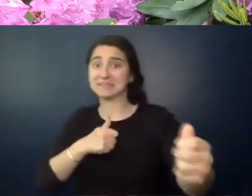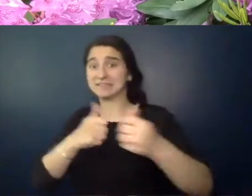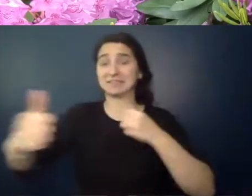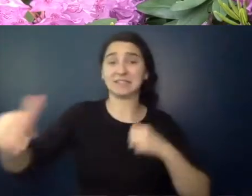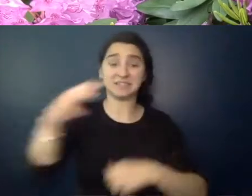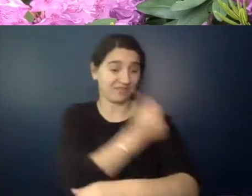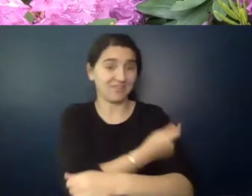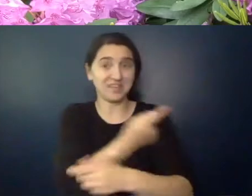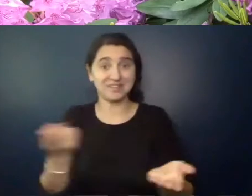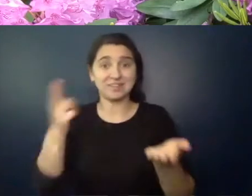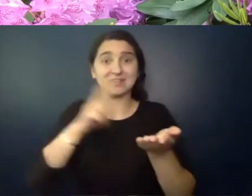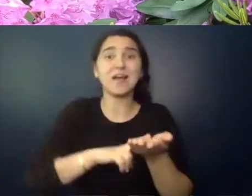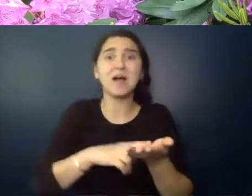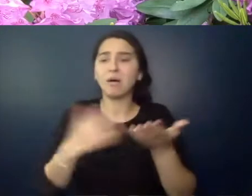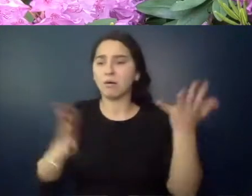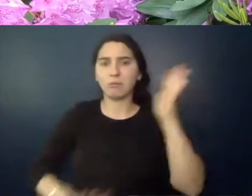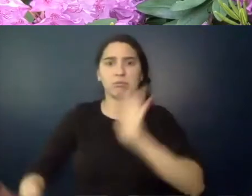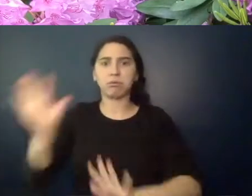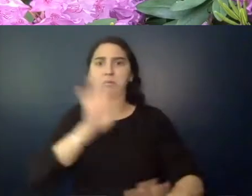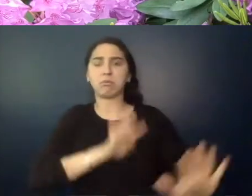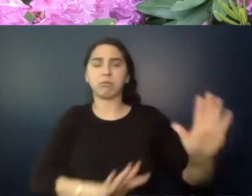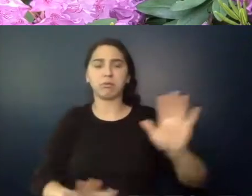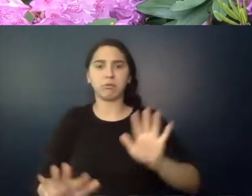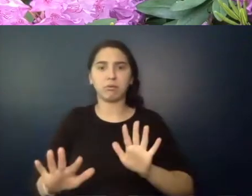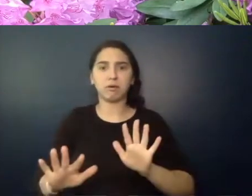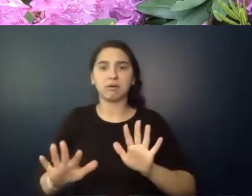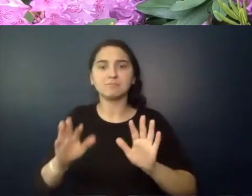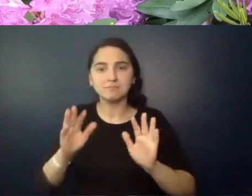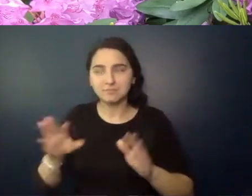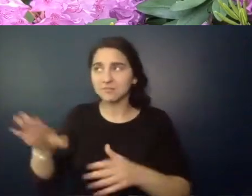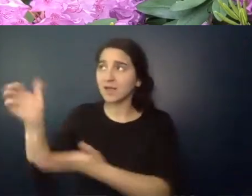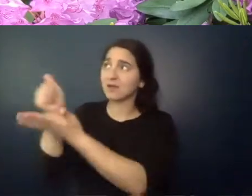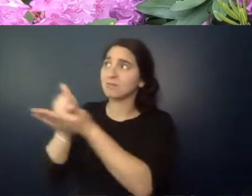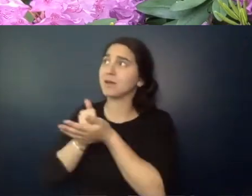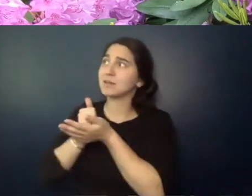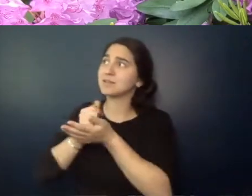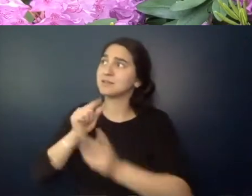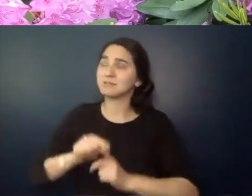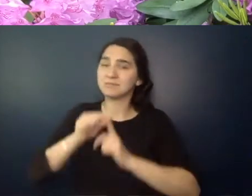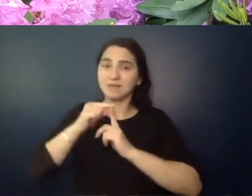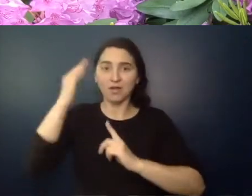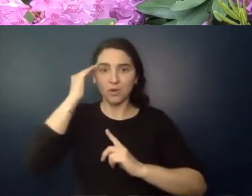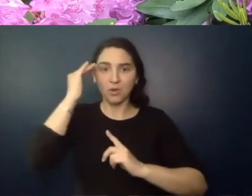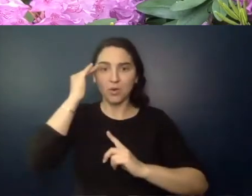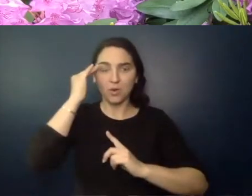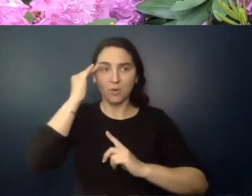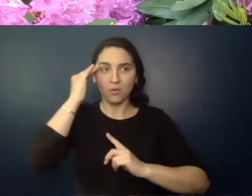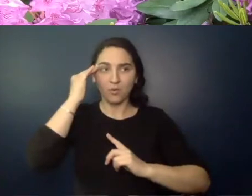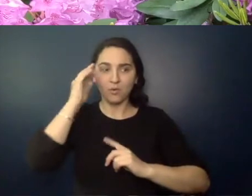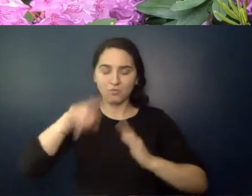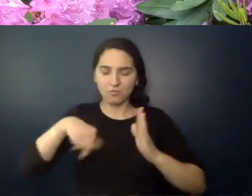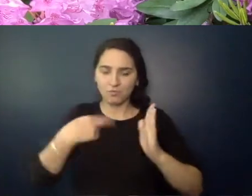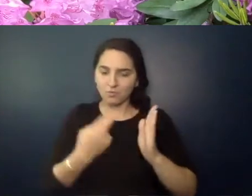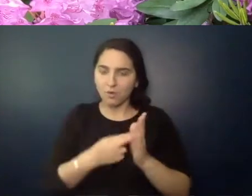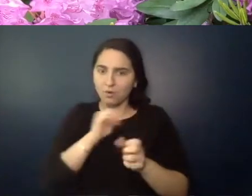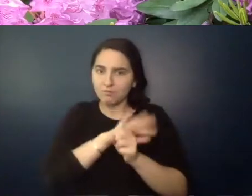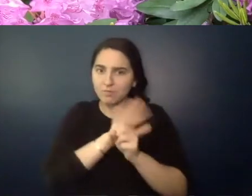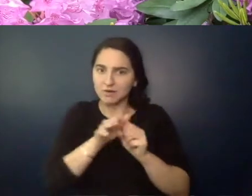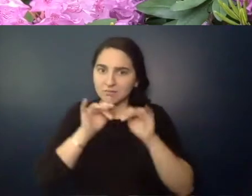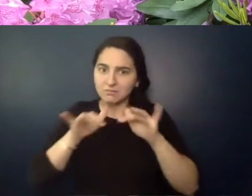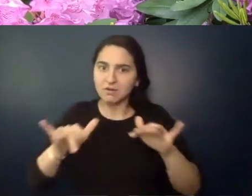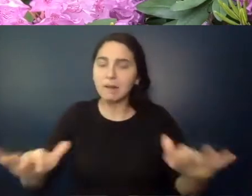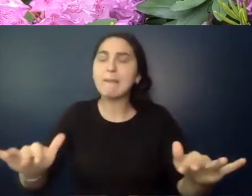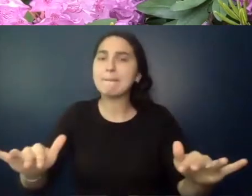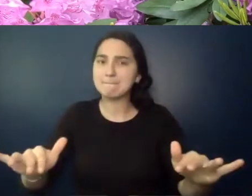around masks and distancing and vaccine signups. Help each of us to understand our role in this second year of